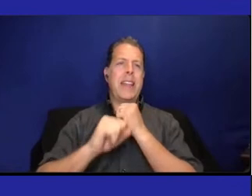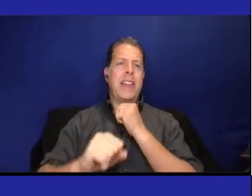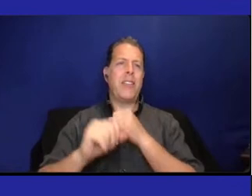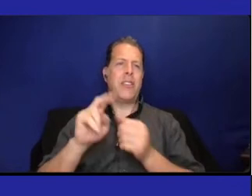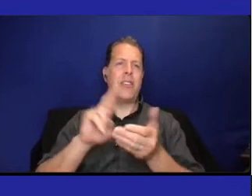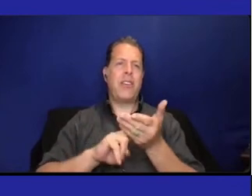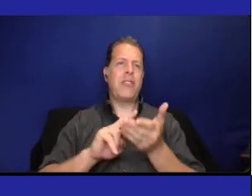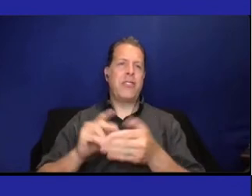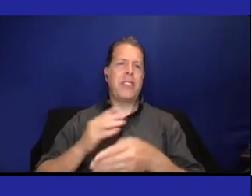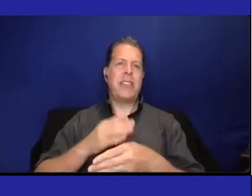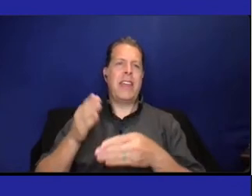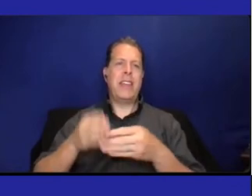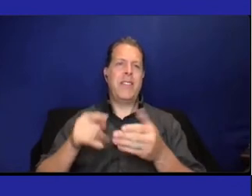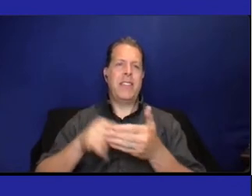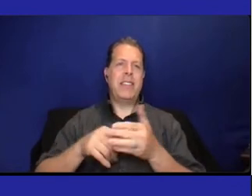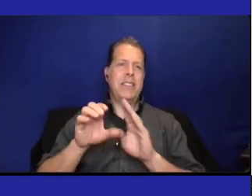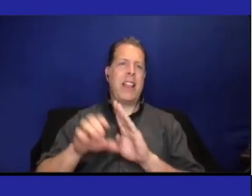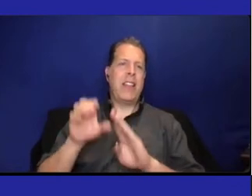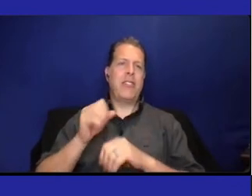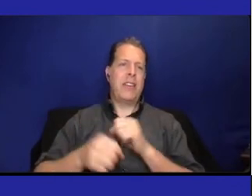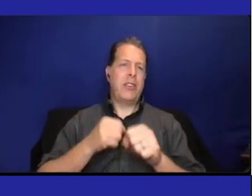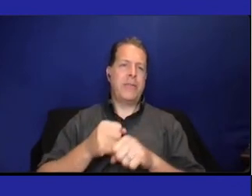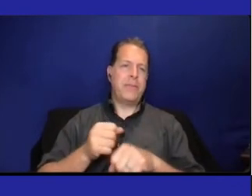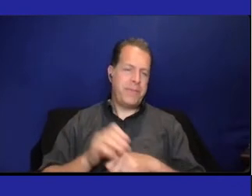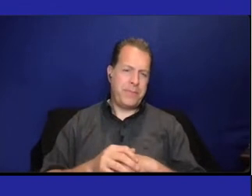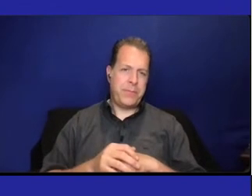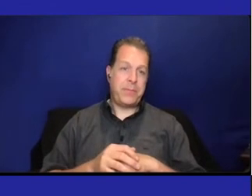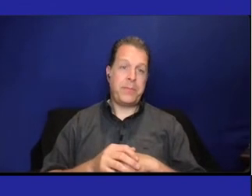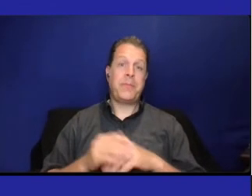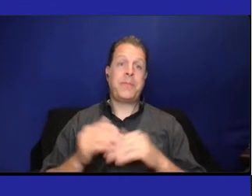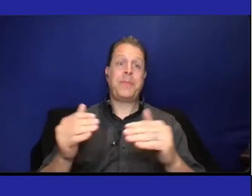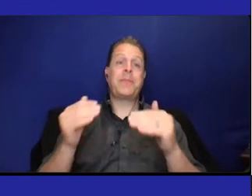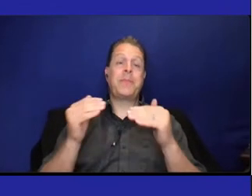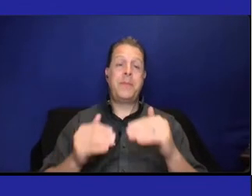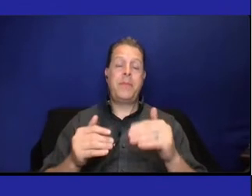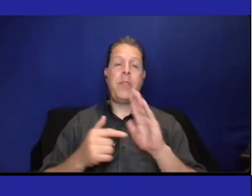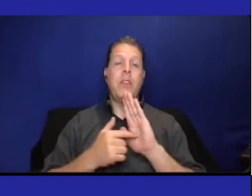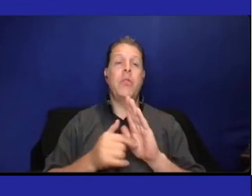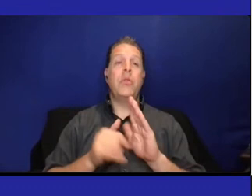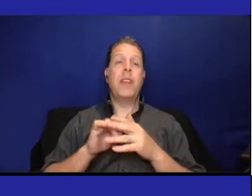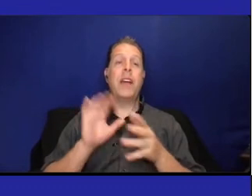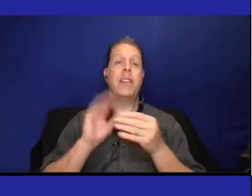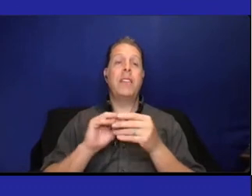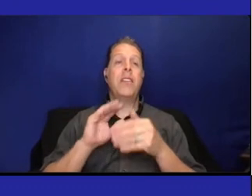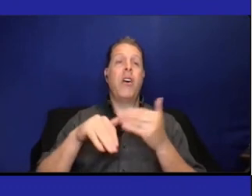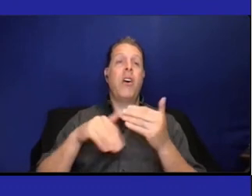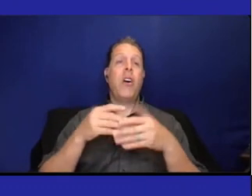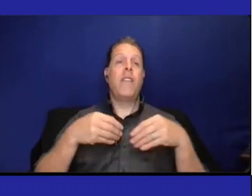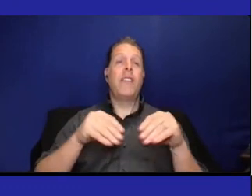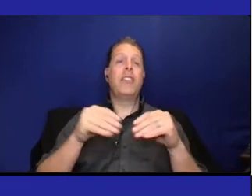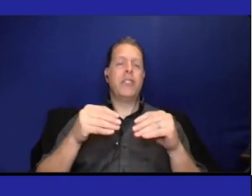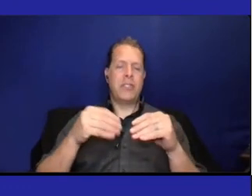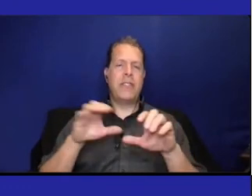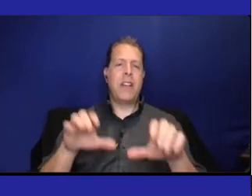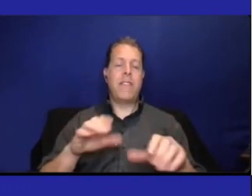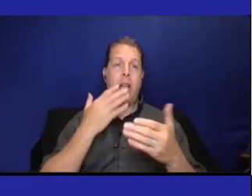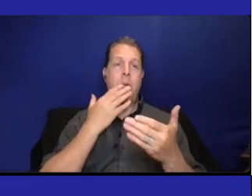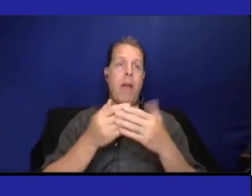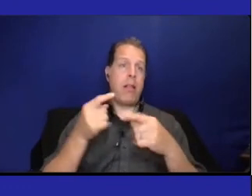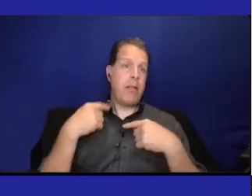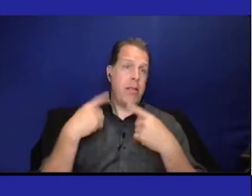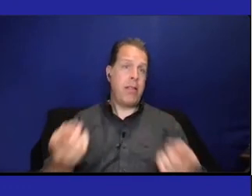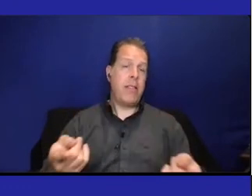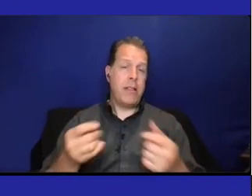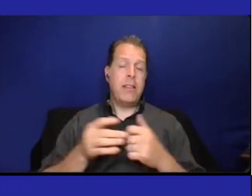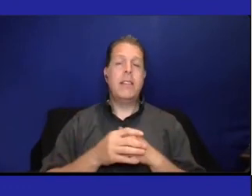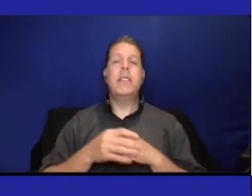this calendar year. The next slide shows you that all vendors have performed very well, and